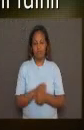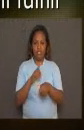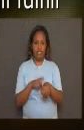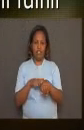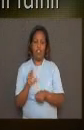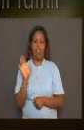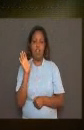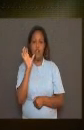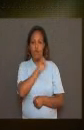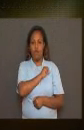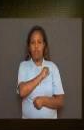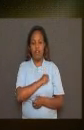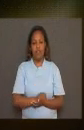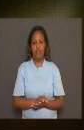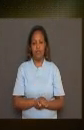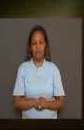Time's up.